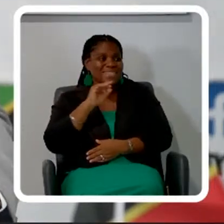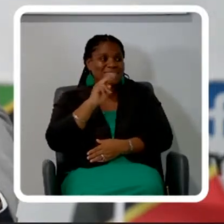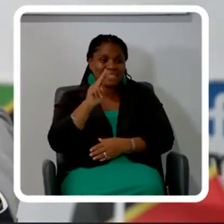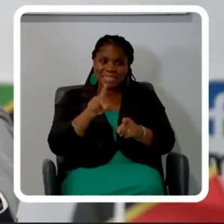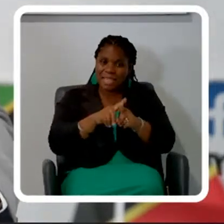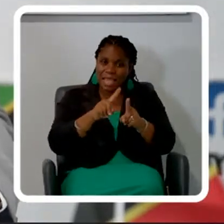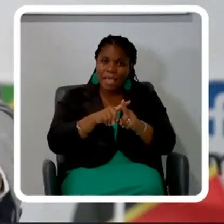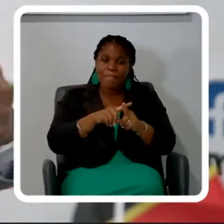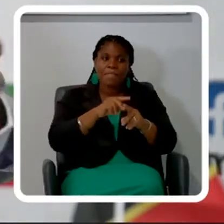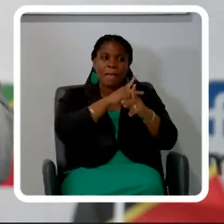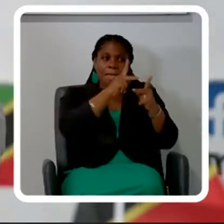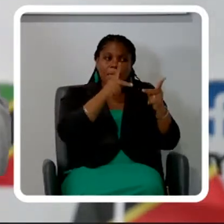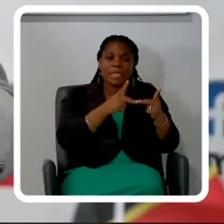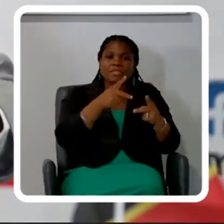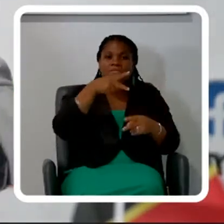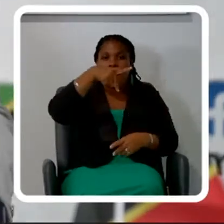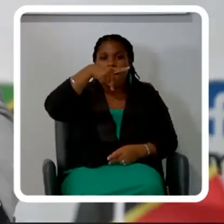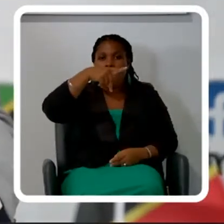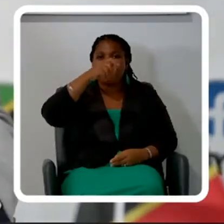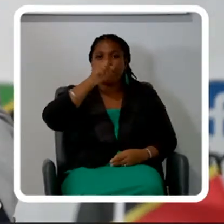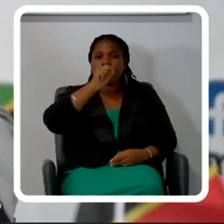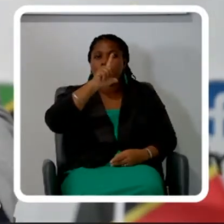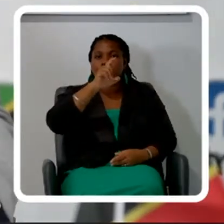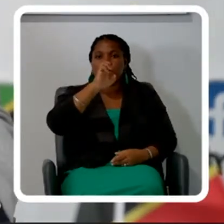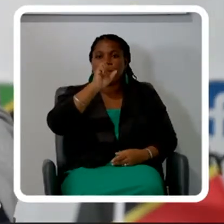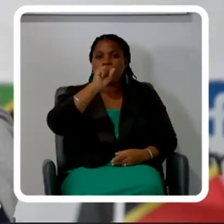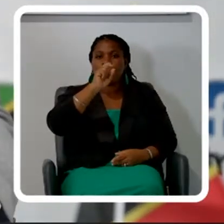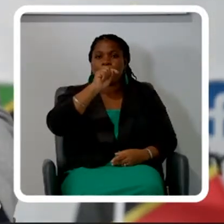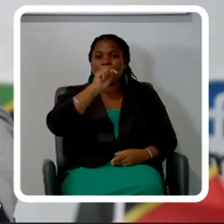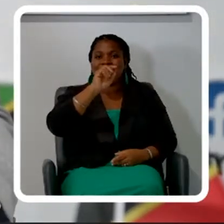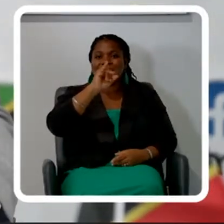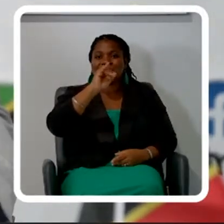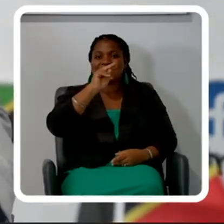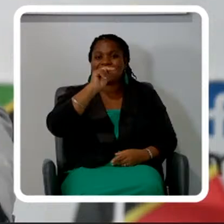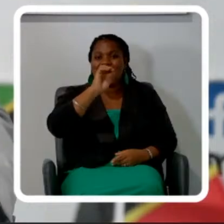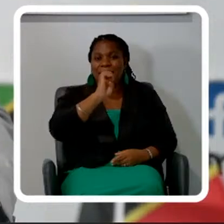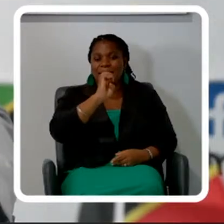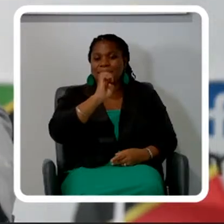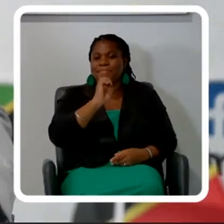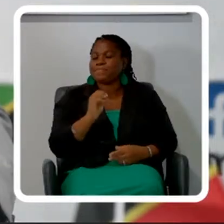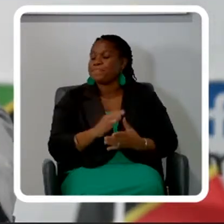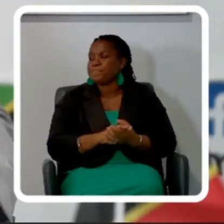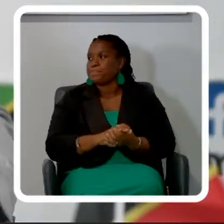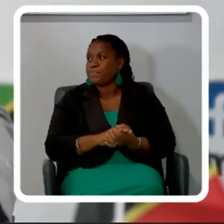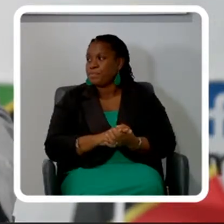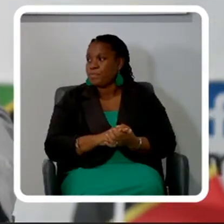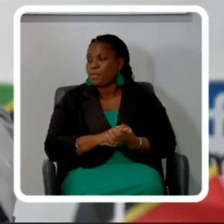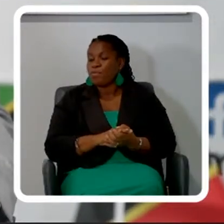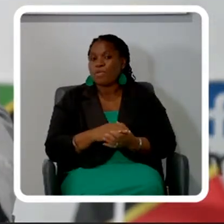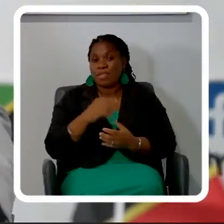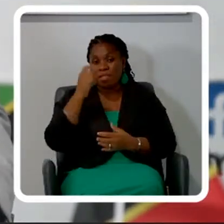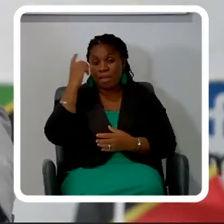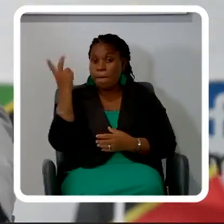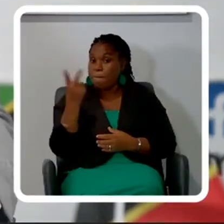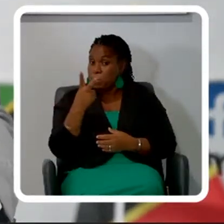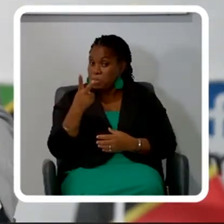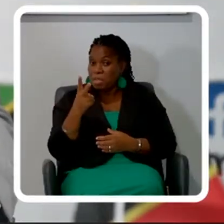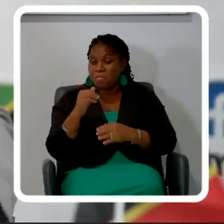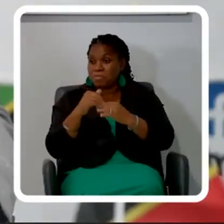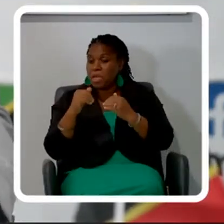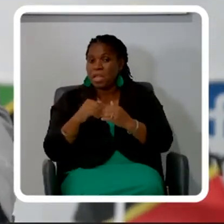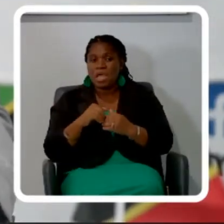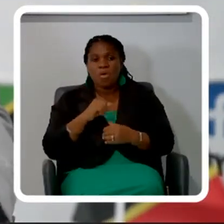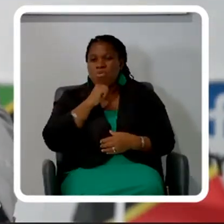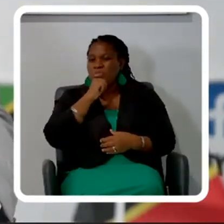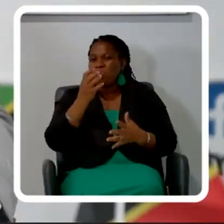Palestine, and that both should have the opportunity to live in peace side by side. That is our position. Because if it's just going to be war